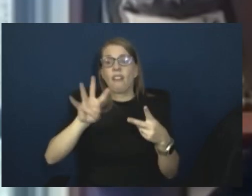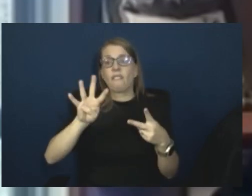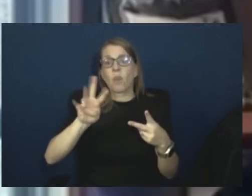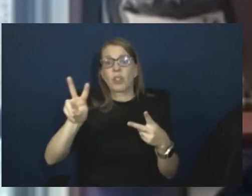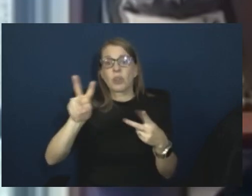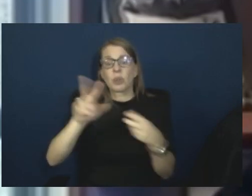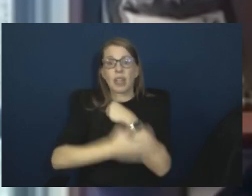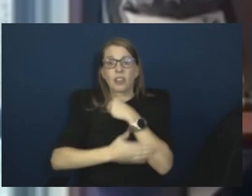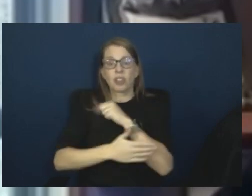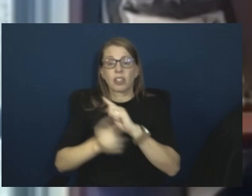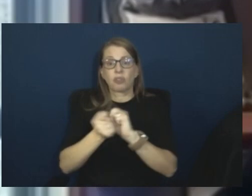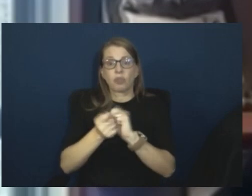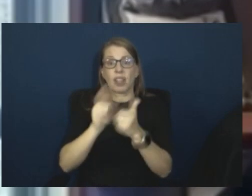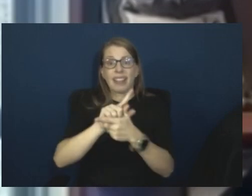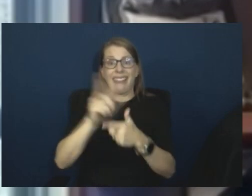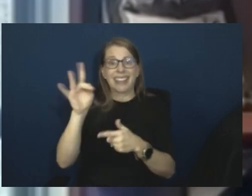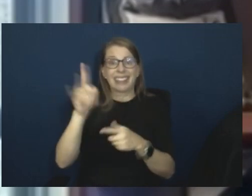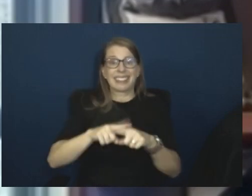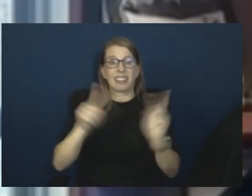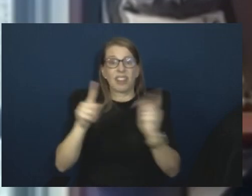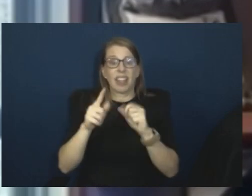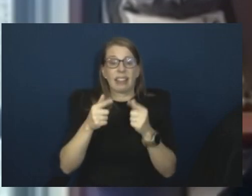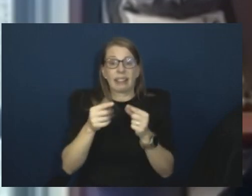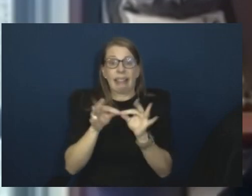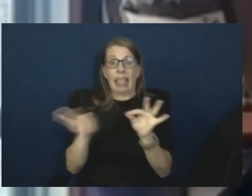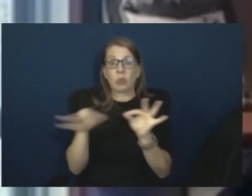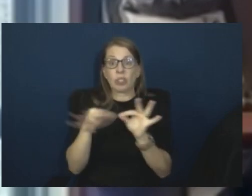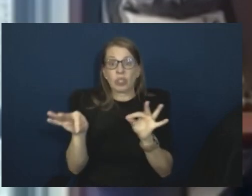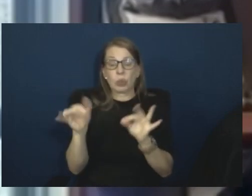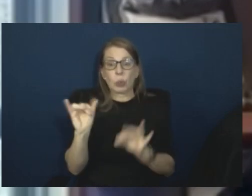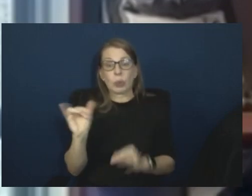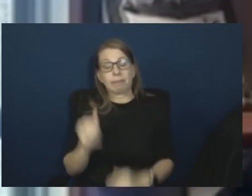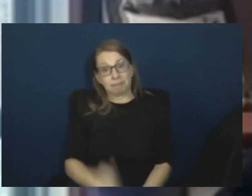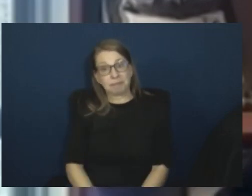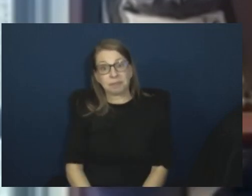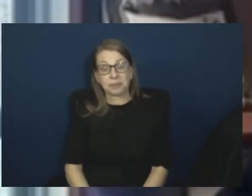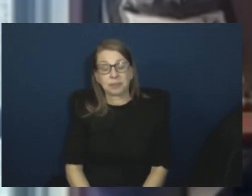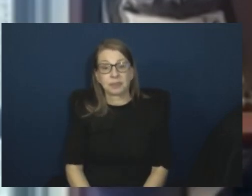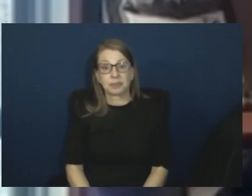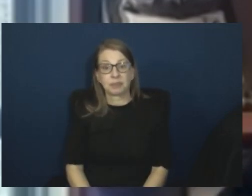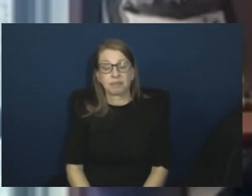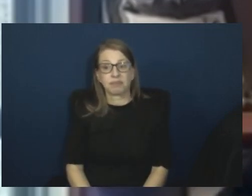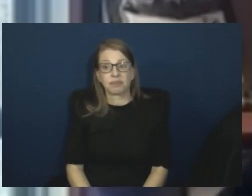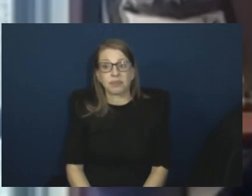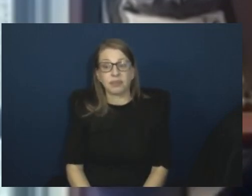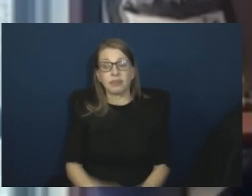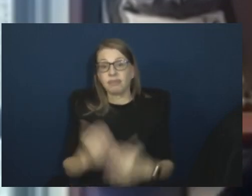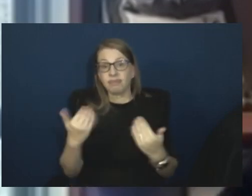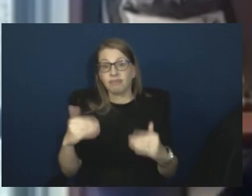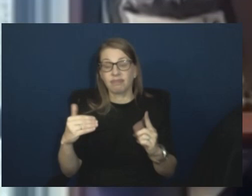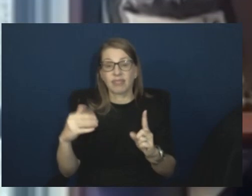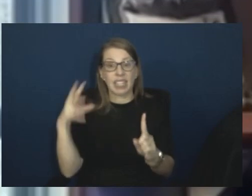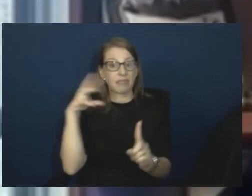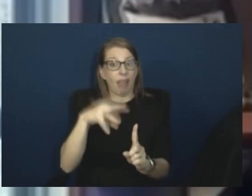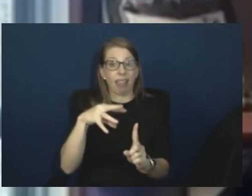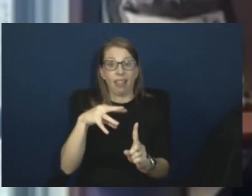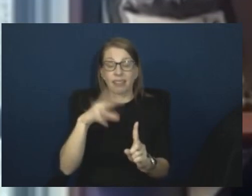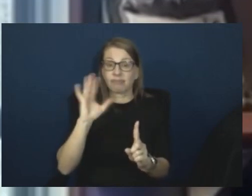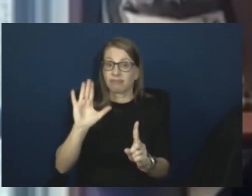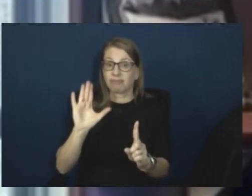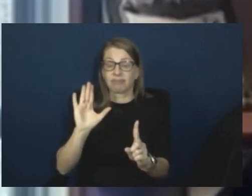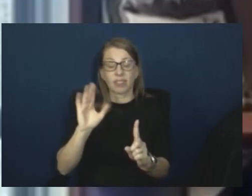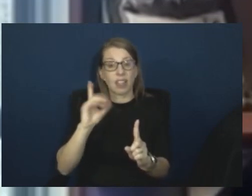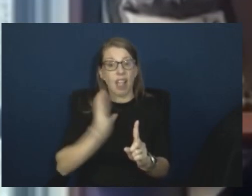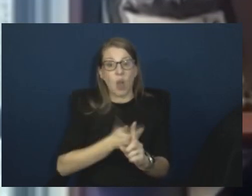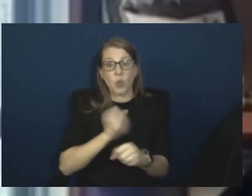into 18 different languages. So it was, an incredible spotlight on the sort of work that we can